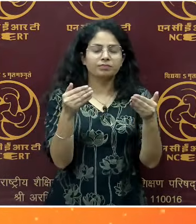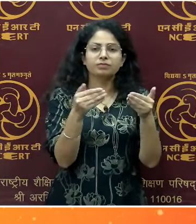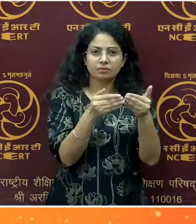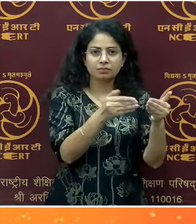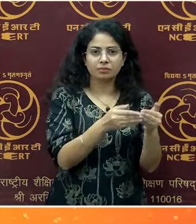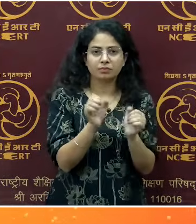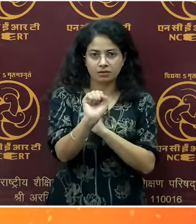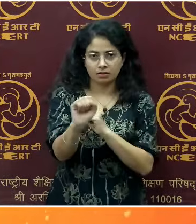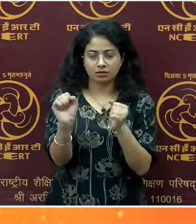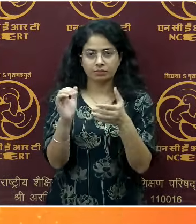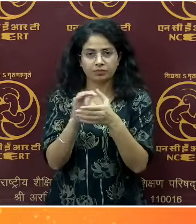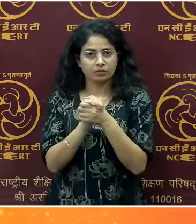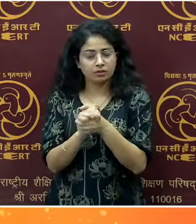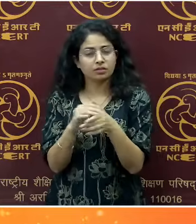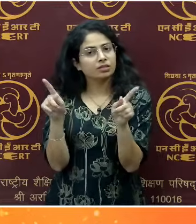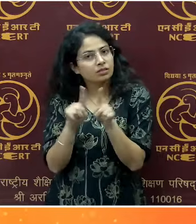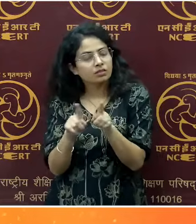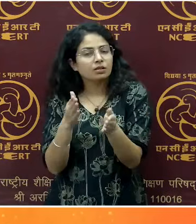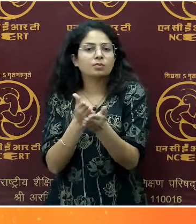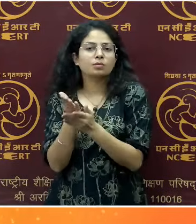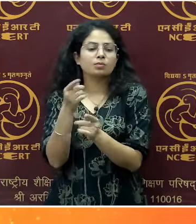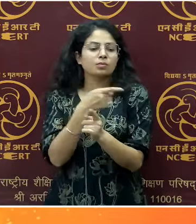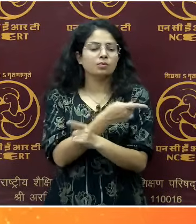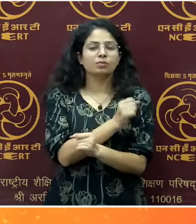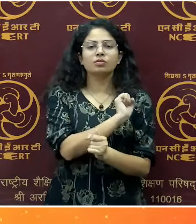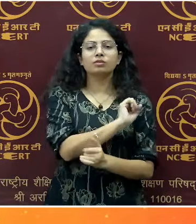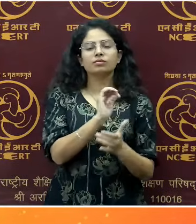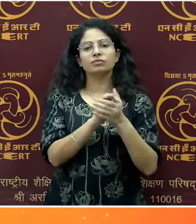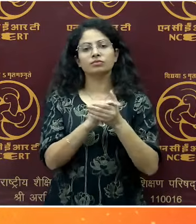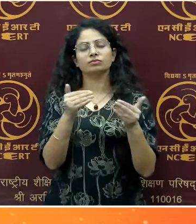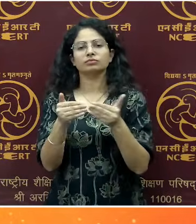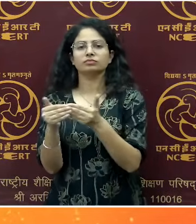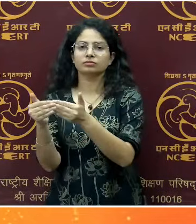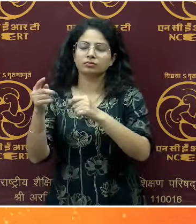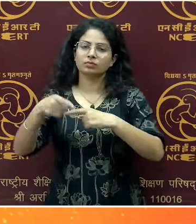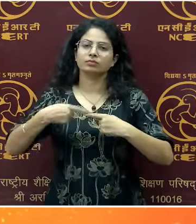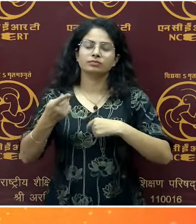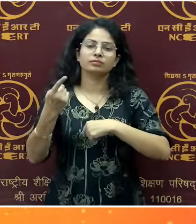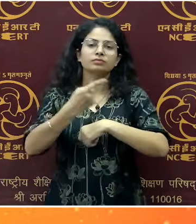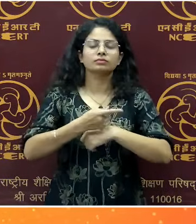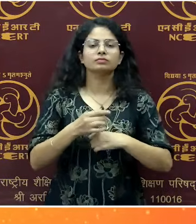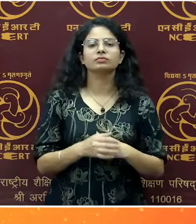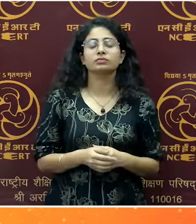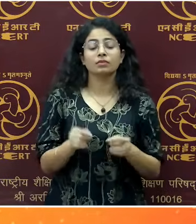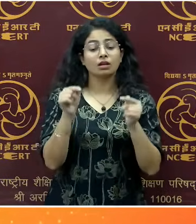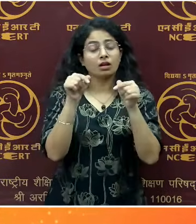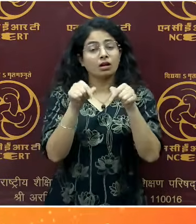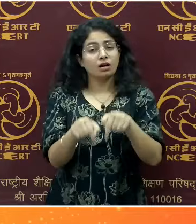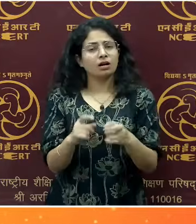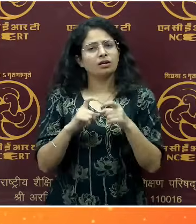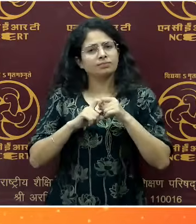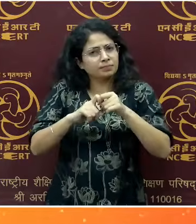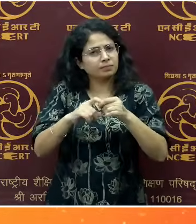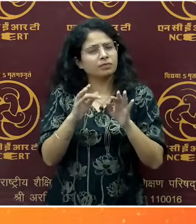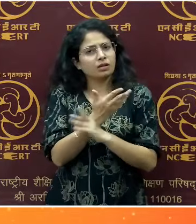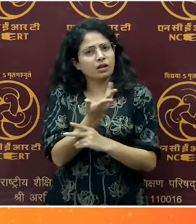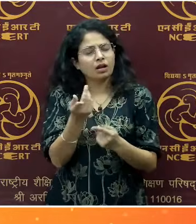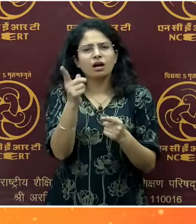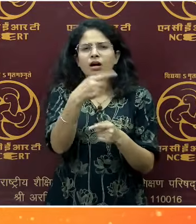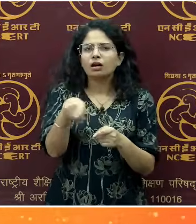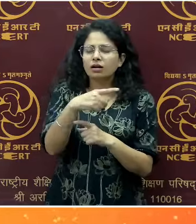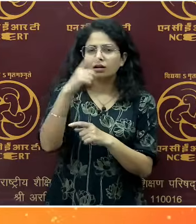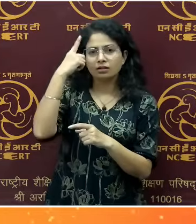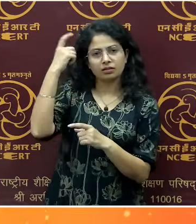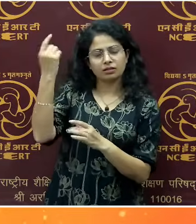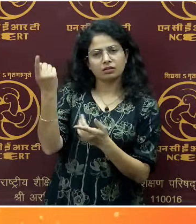regularly in touch with all the friends and all the animals and birds loved him. Now here is a question. Why do you think all